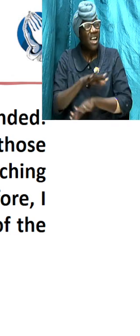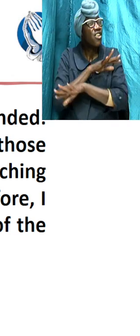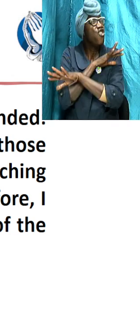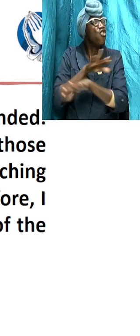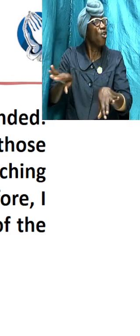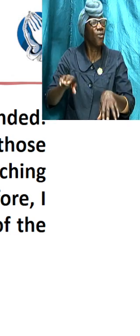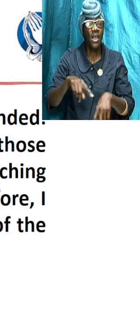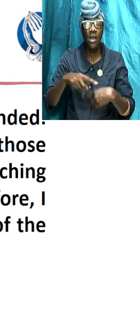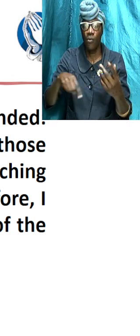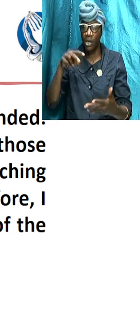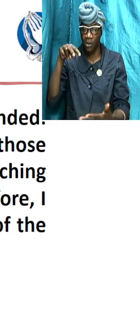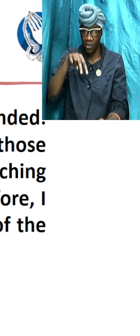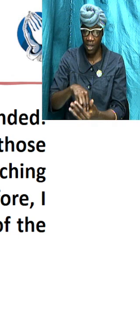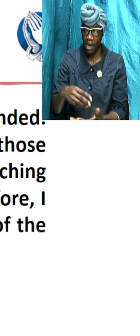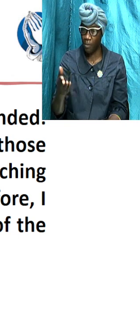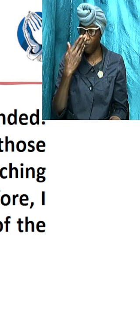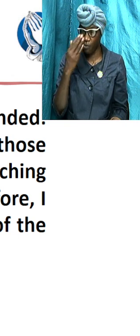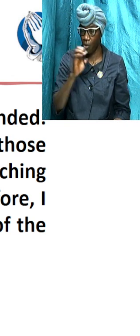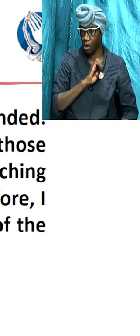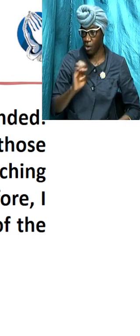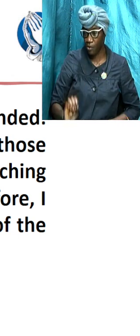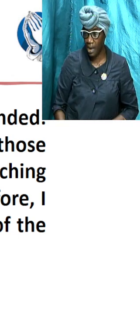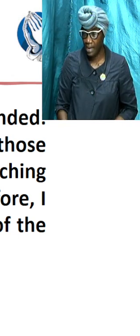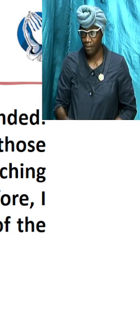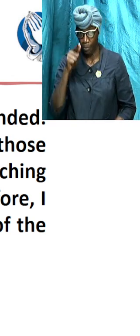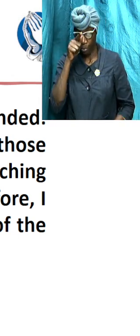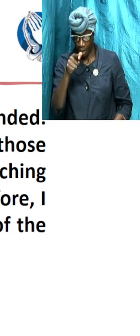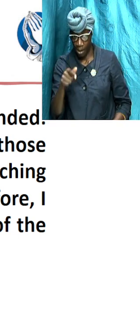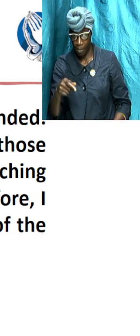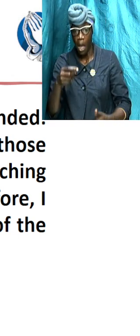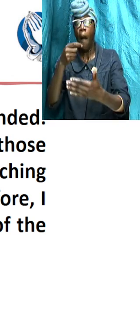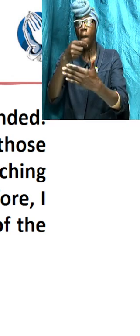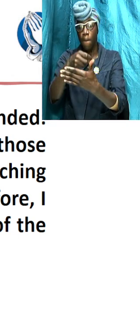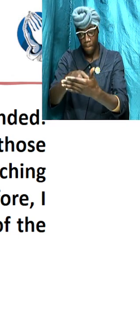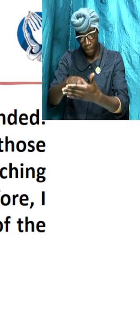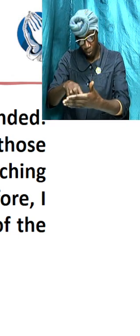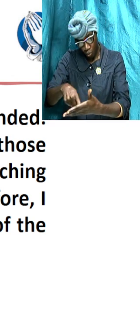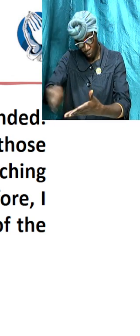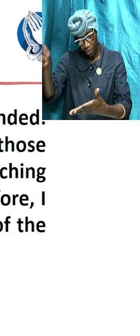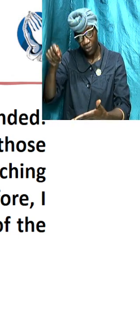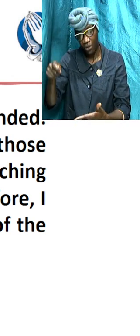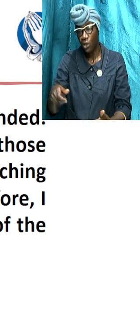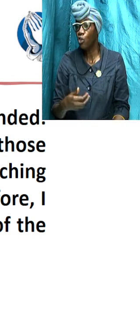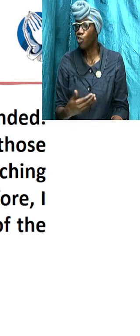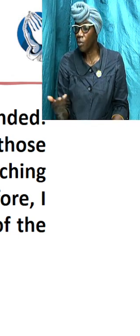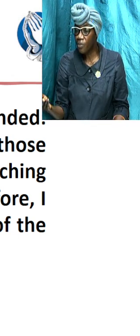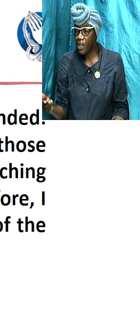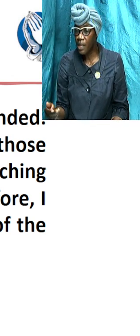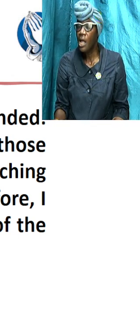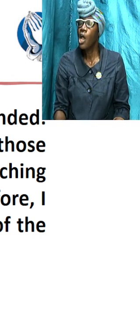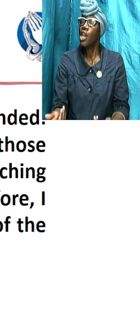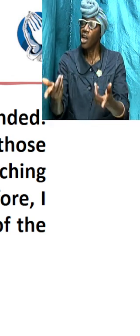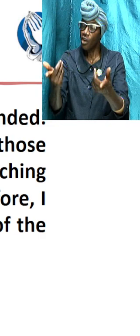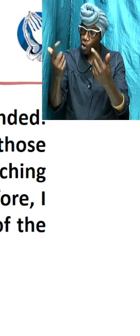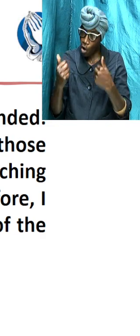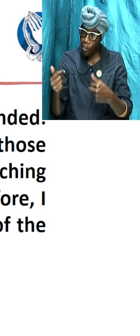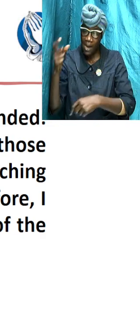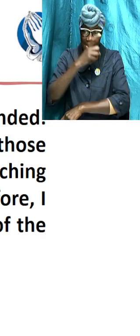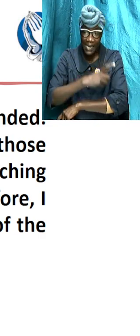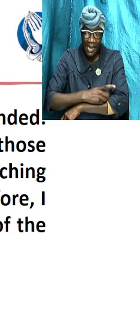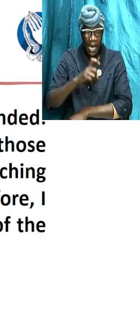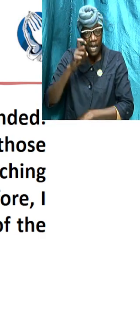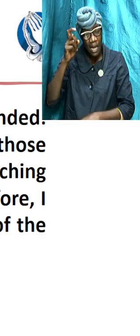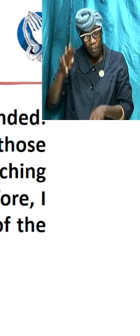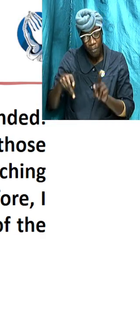I mean, the other day I posted something. I said there's going to come a day when people are going to either wish they were born again, I wish they were